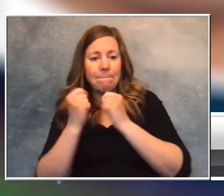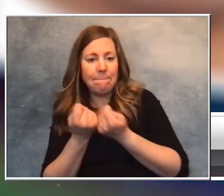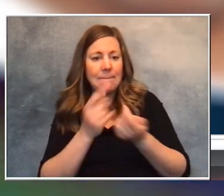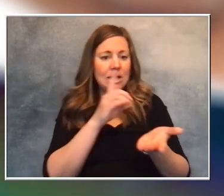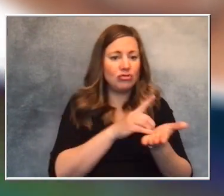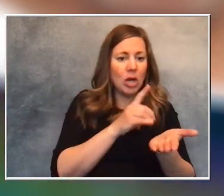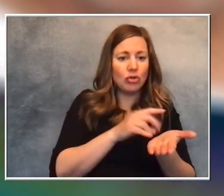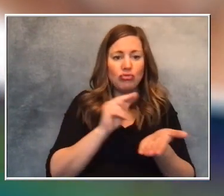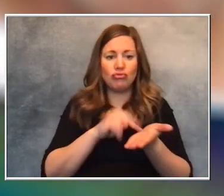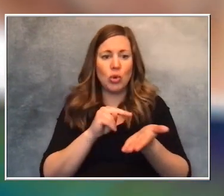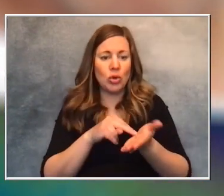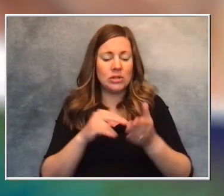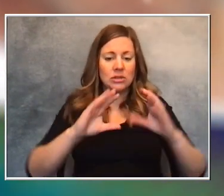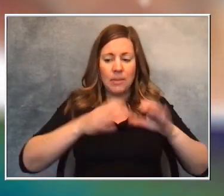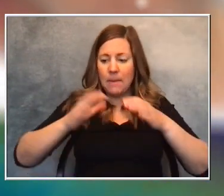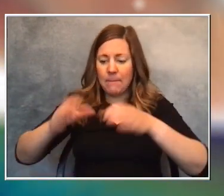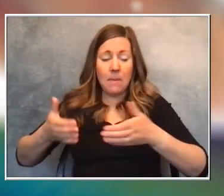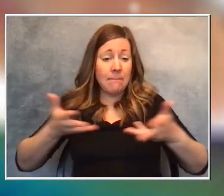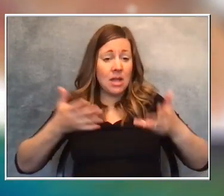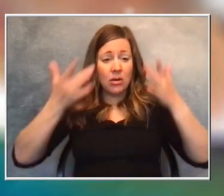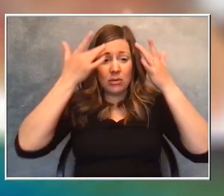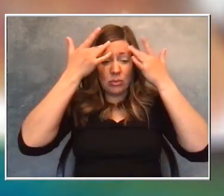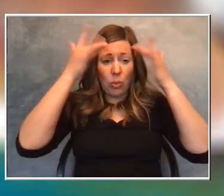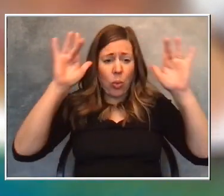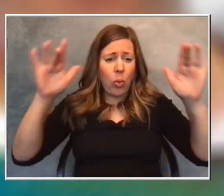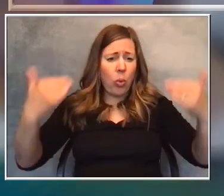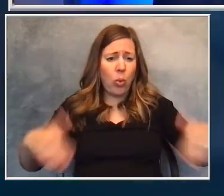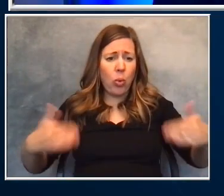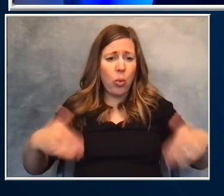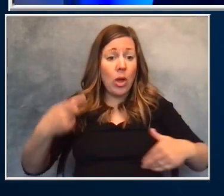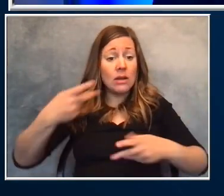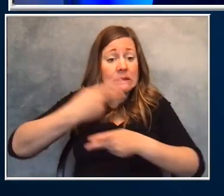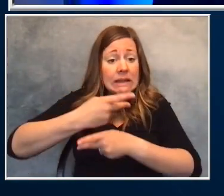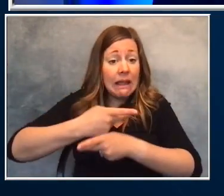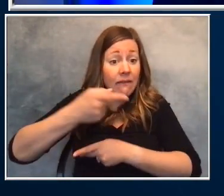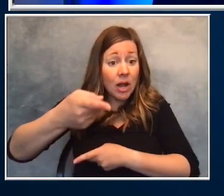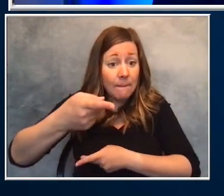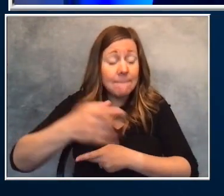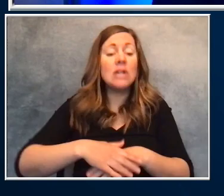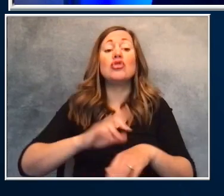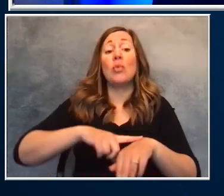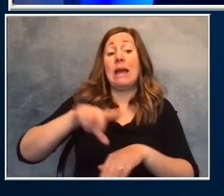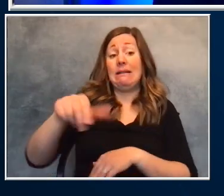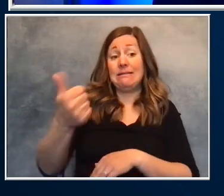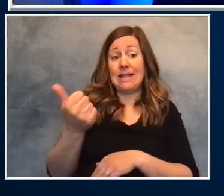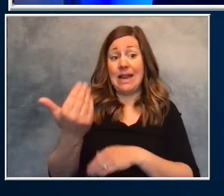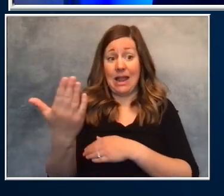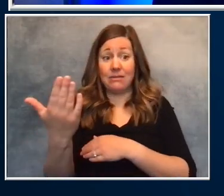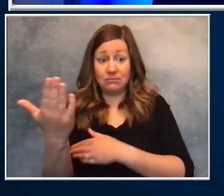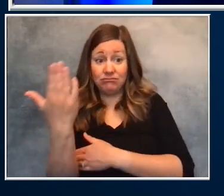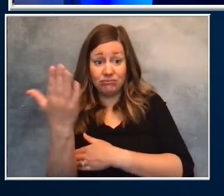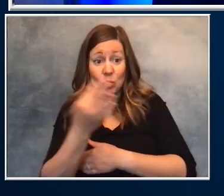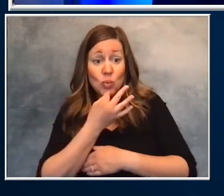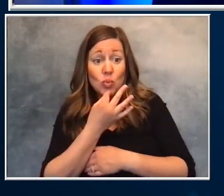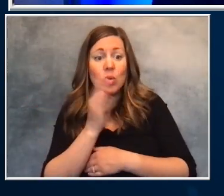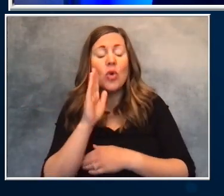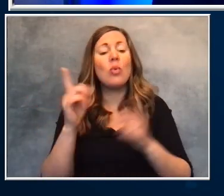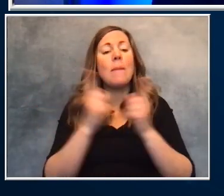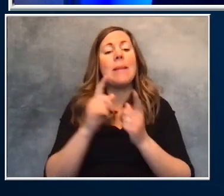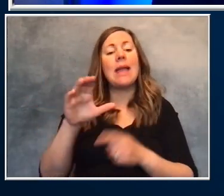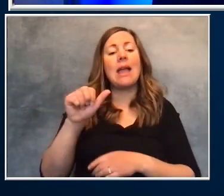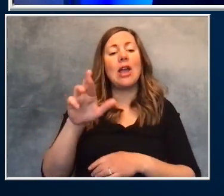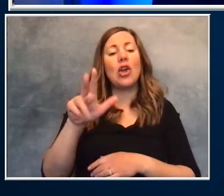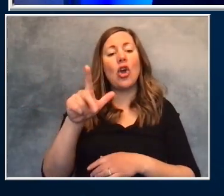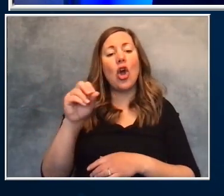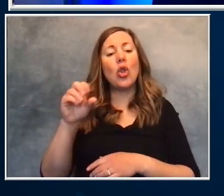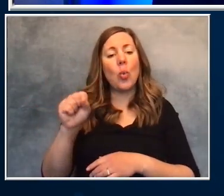staff caring for him certainly didn't hurt at all, right? So coming up at 10 a.m. in just a little bit, you're going to meet Carlos, our patient, and you're